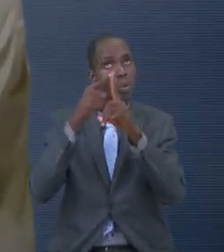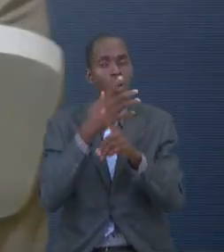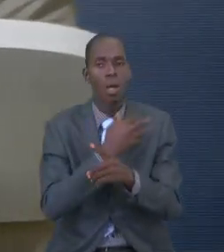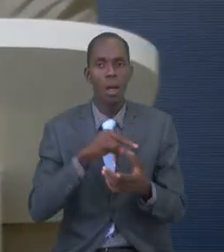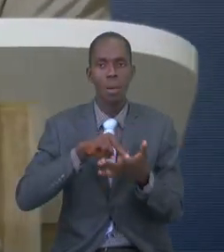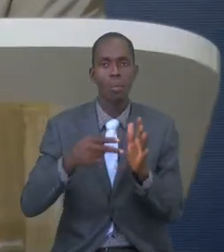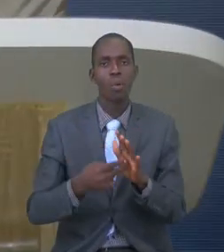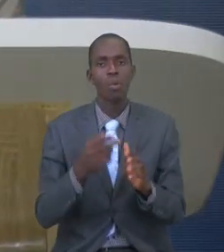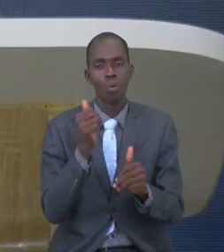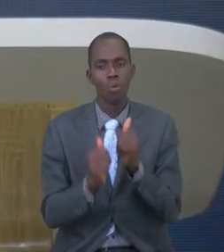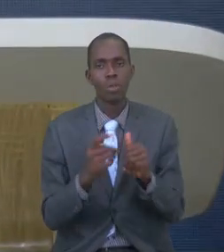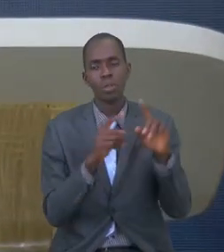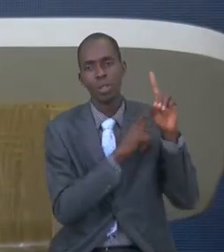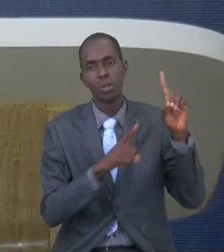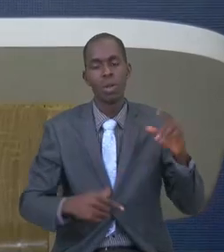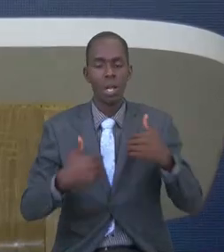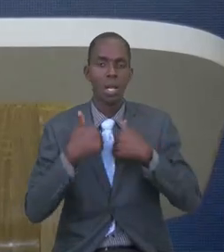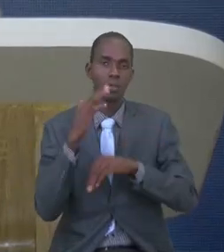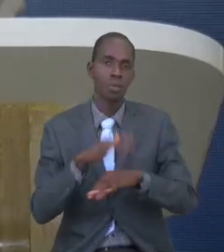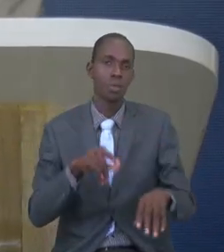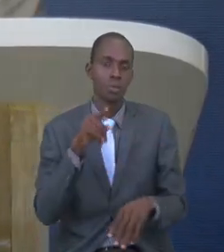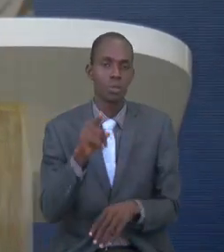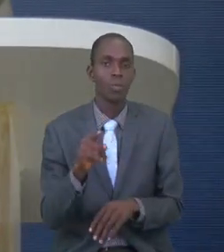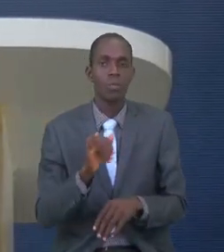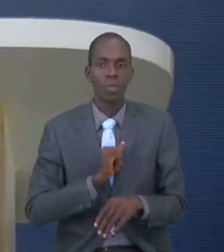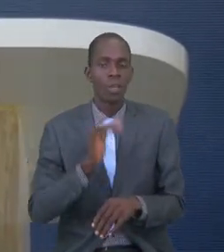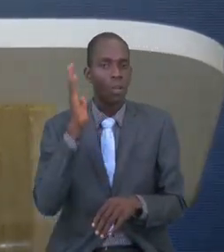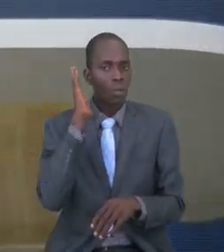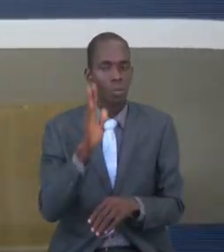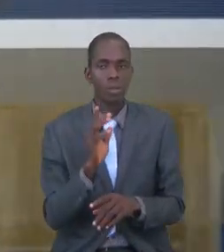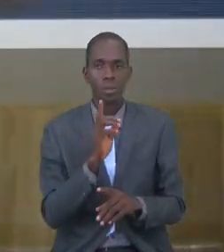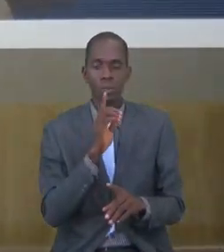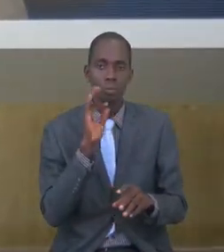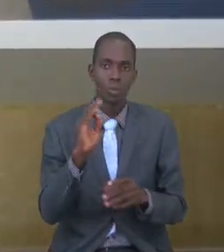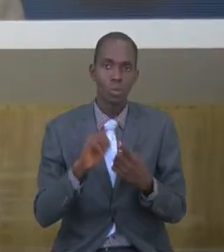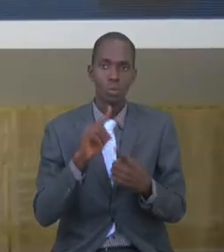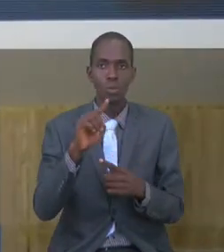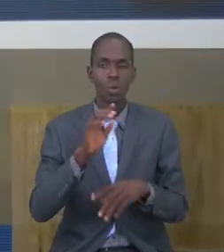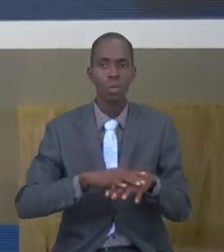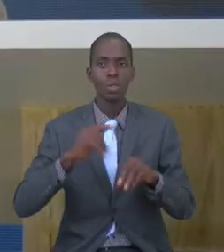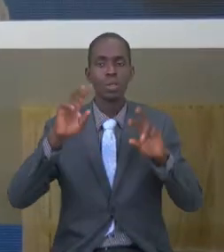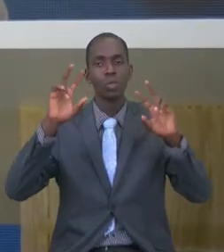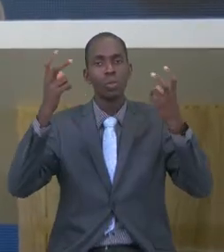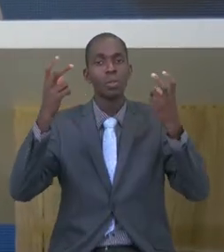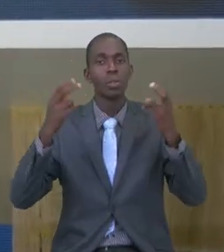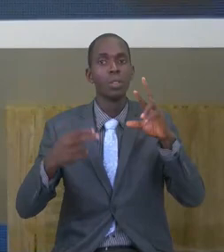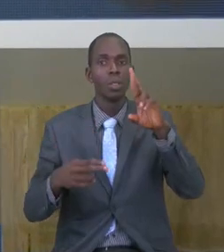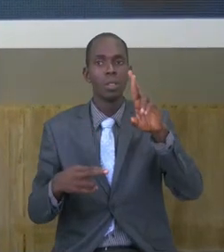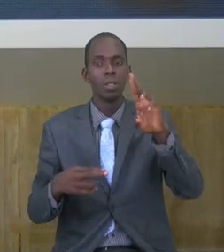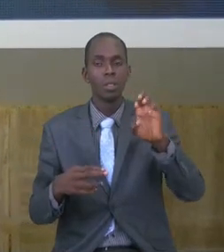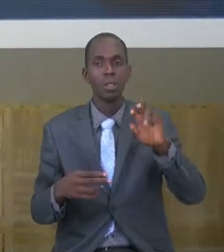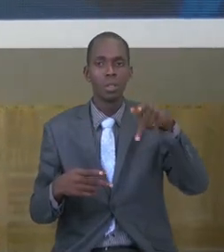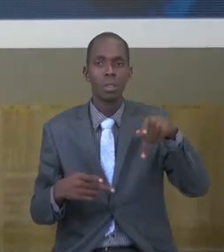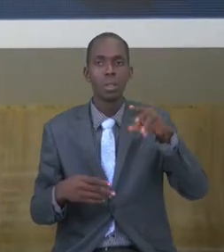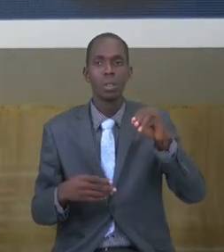the Lord has called you. I'm going to talk to you this morning on repositioning a